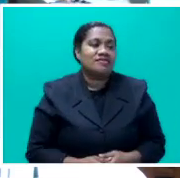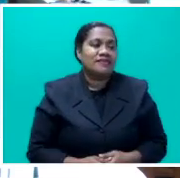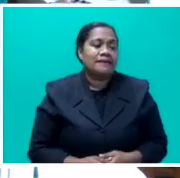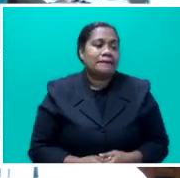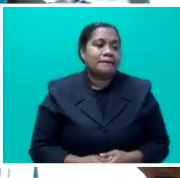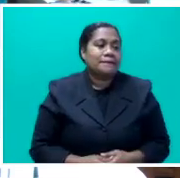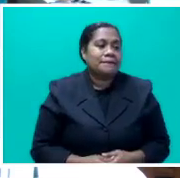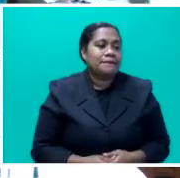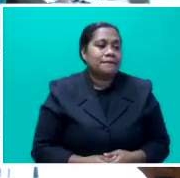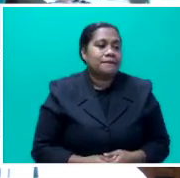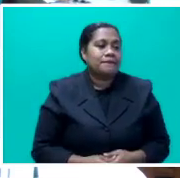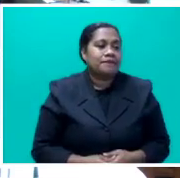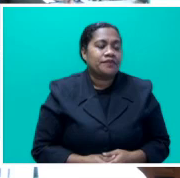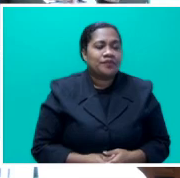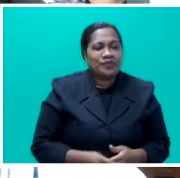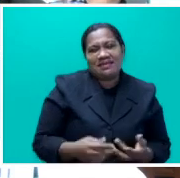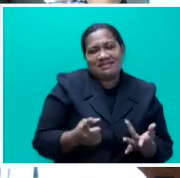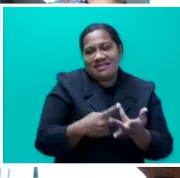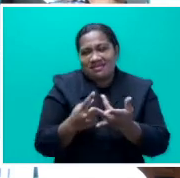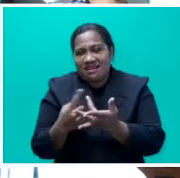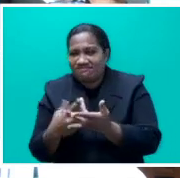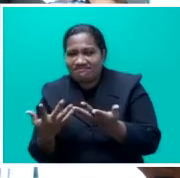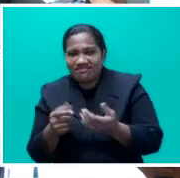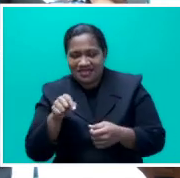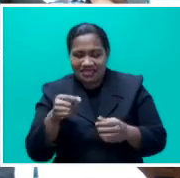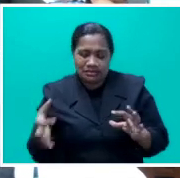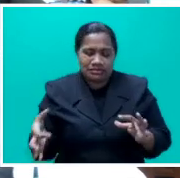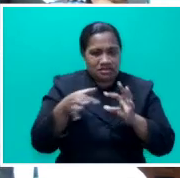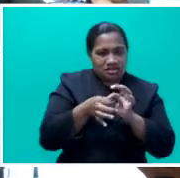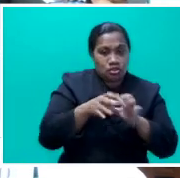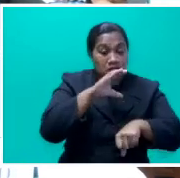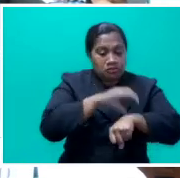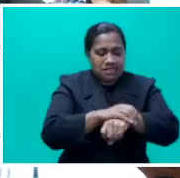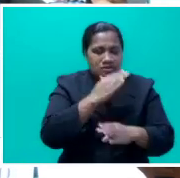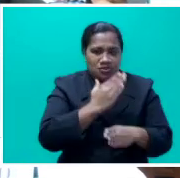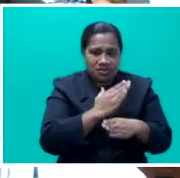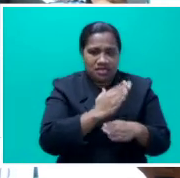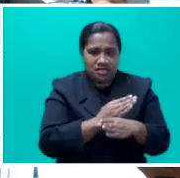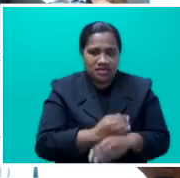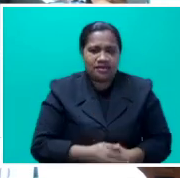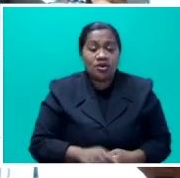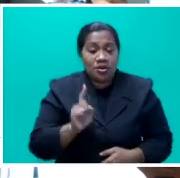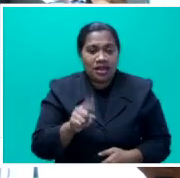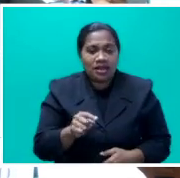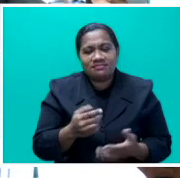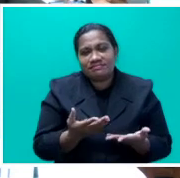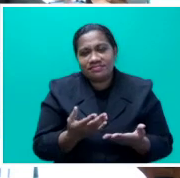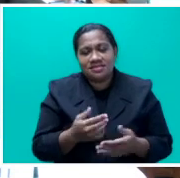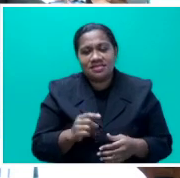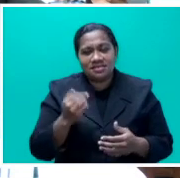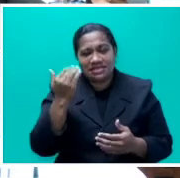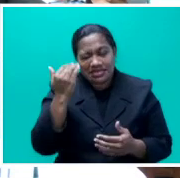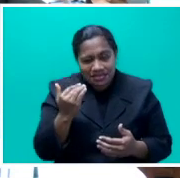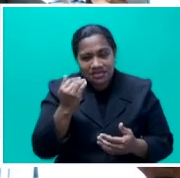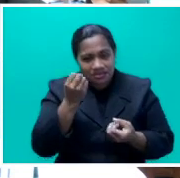aspects in relation to the police work. That very briefly, Mr. Speaker, sir, is the